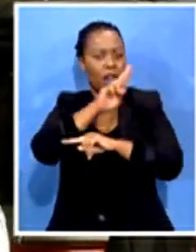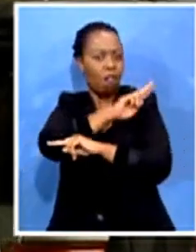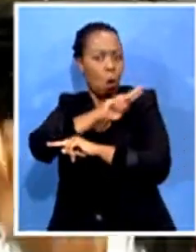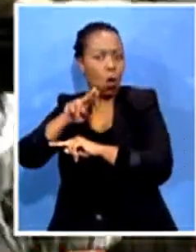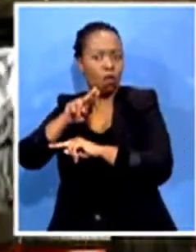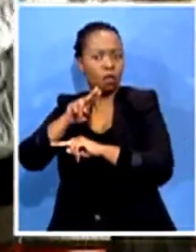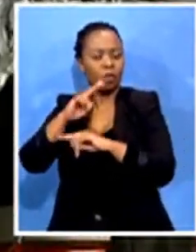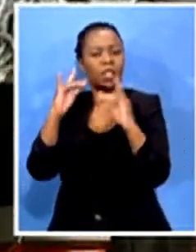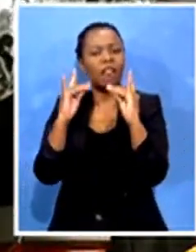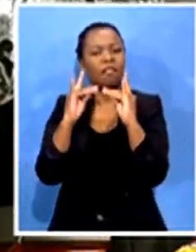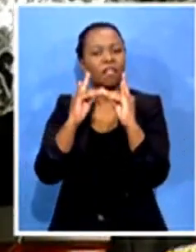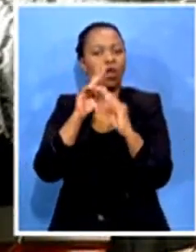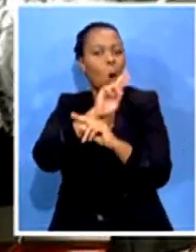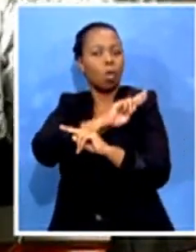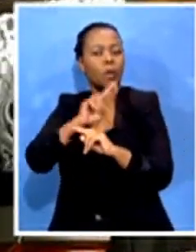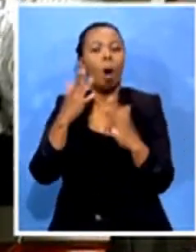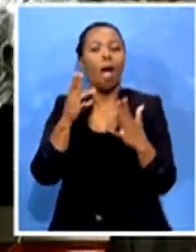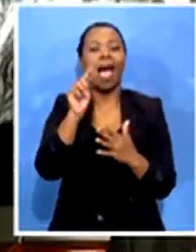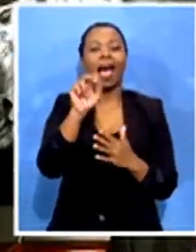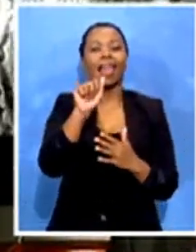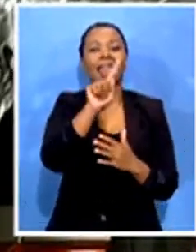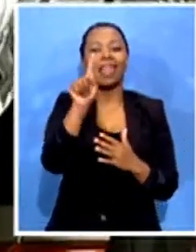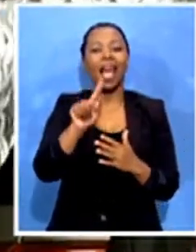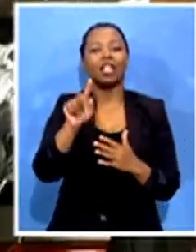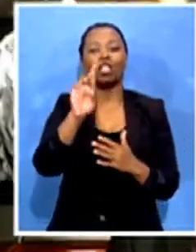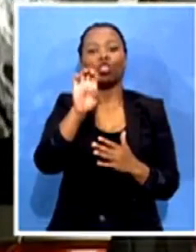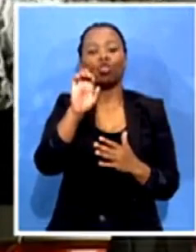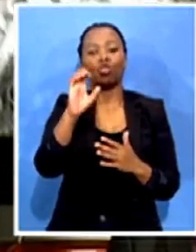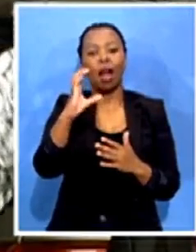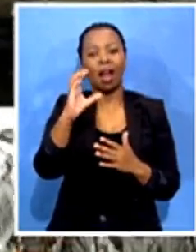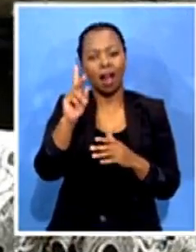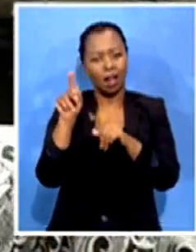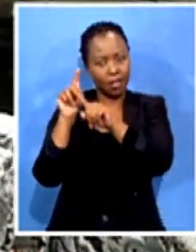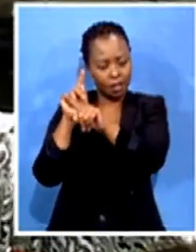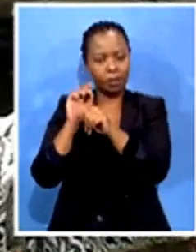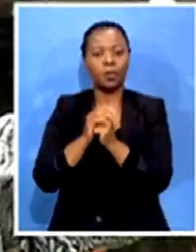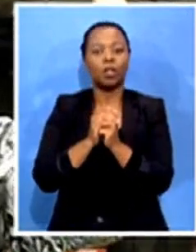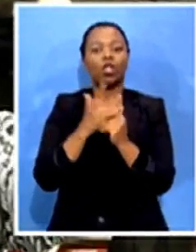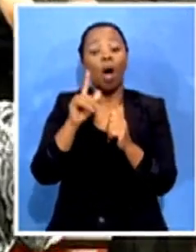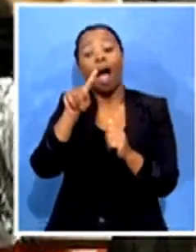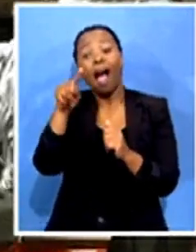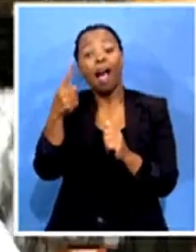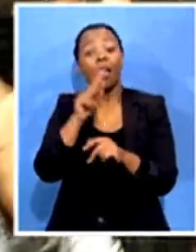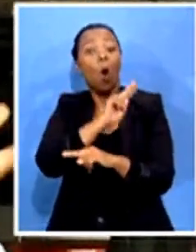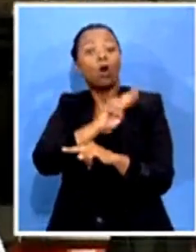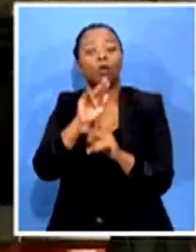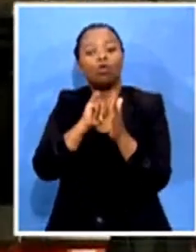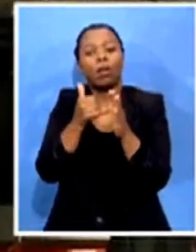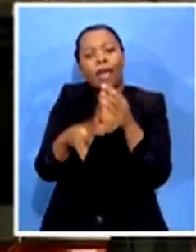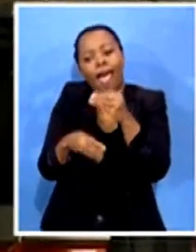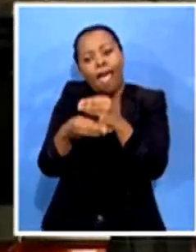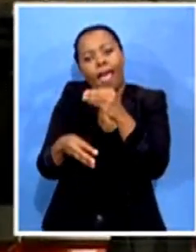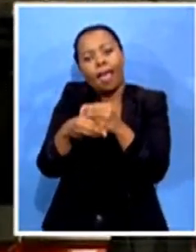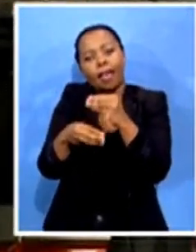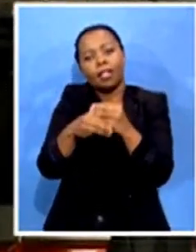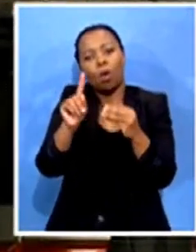Nazareth. In many hospitals, we have been adding beds, adding